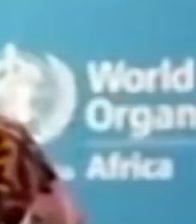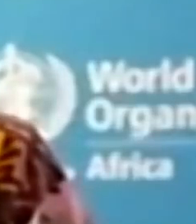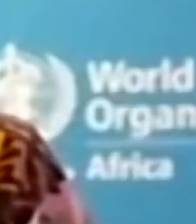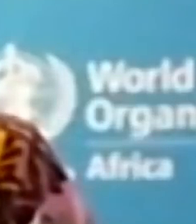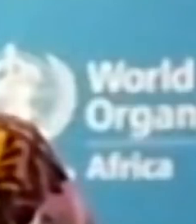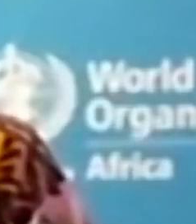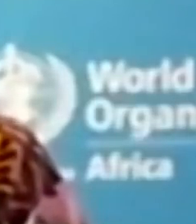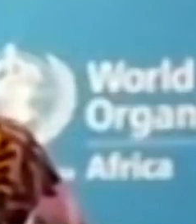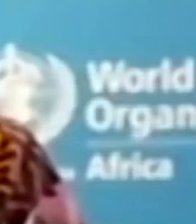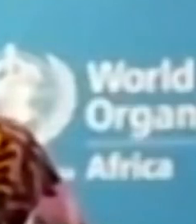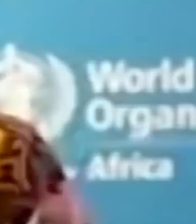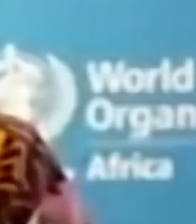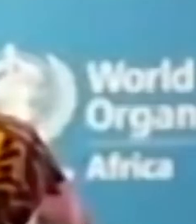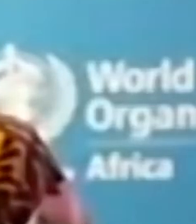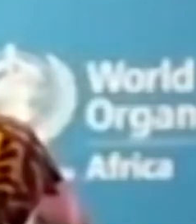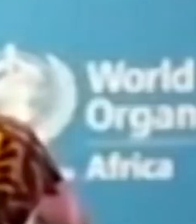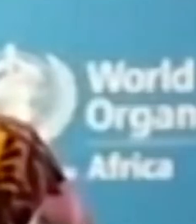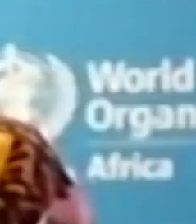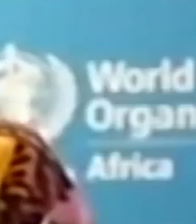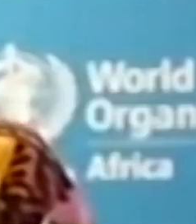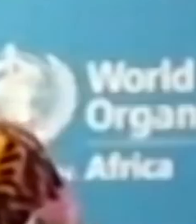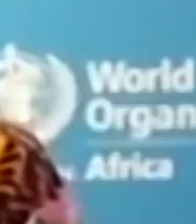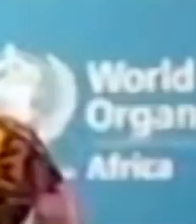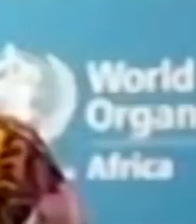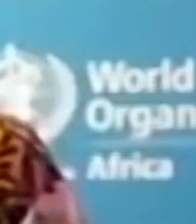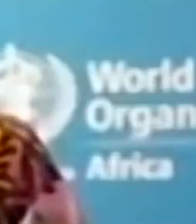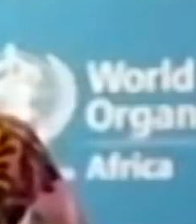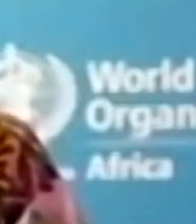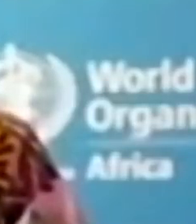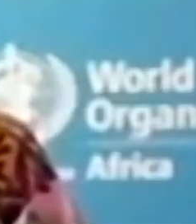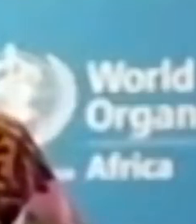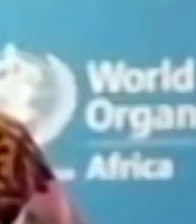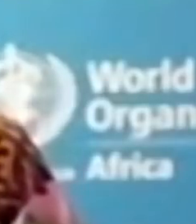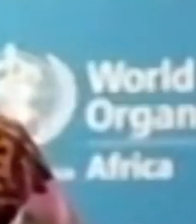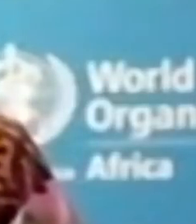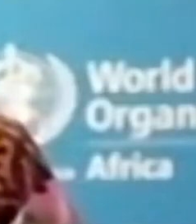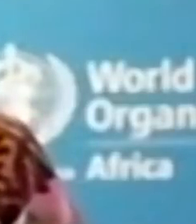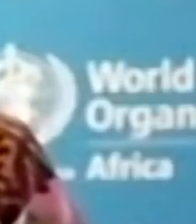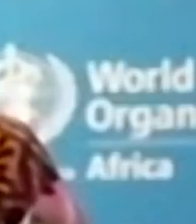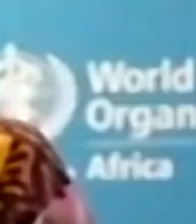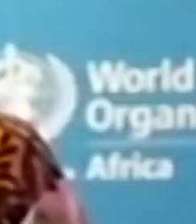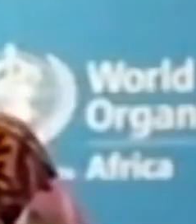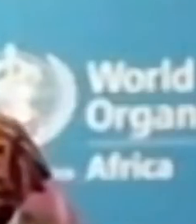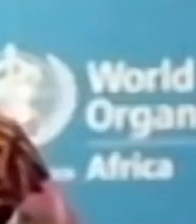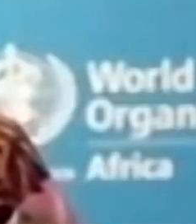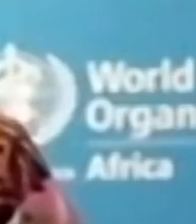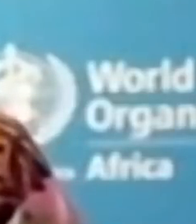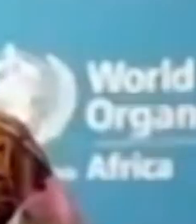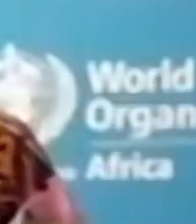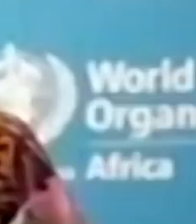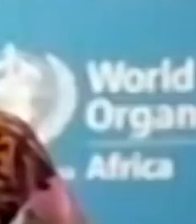23,800 and so cases and 933 deaths in the region. And then in the continent, including North